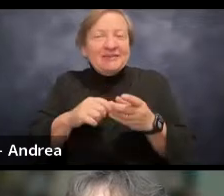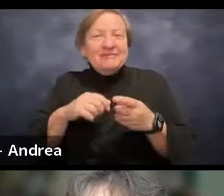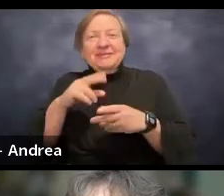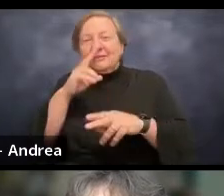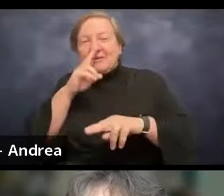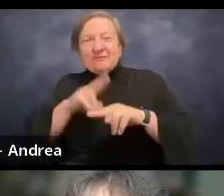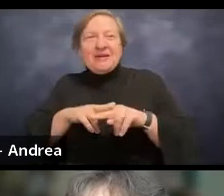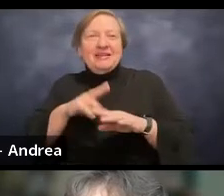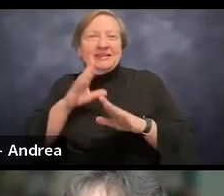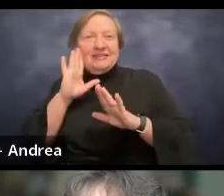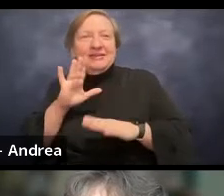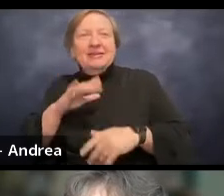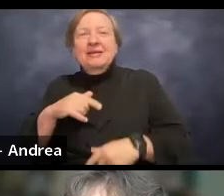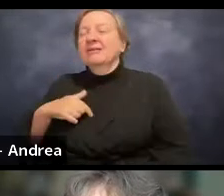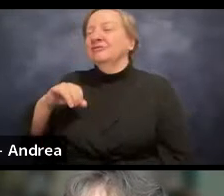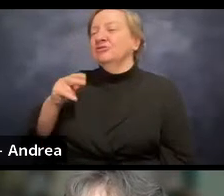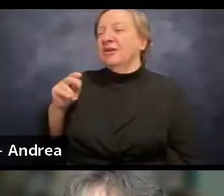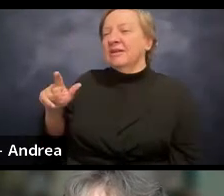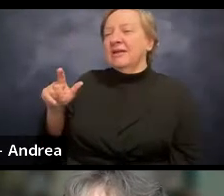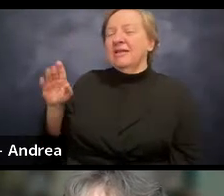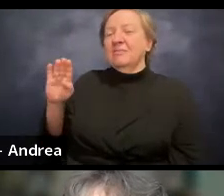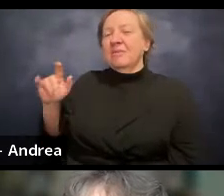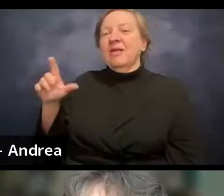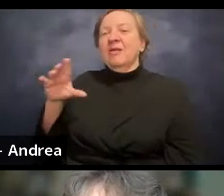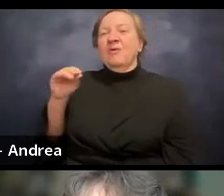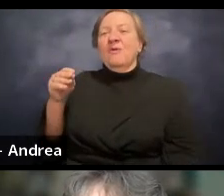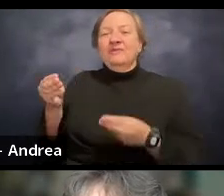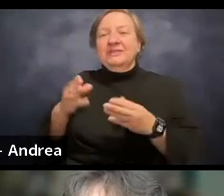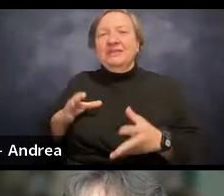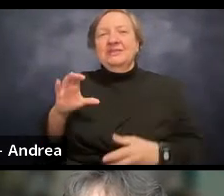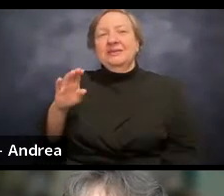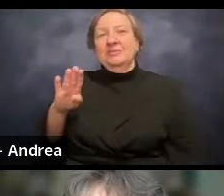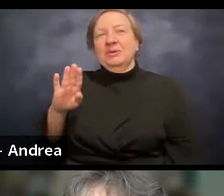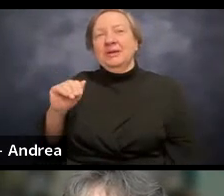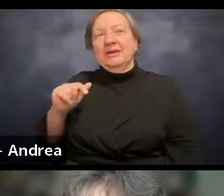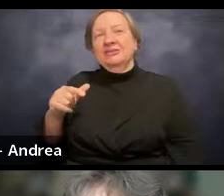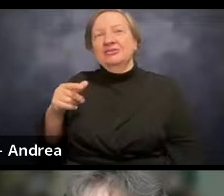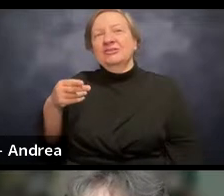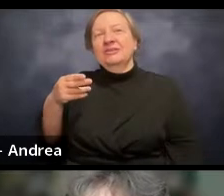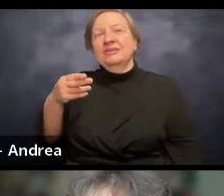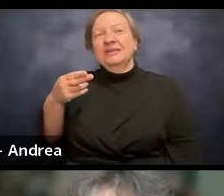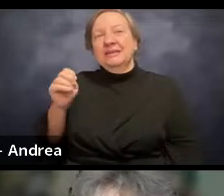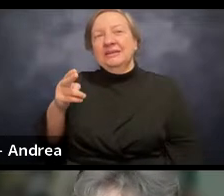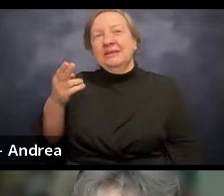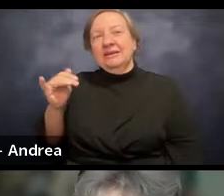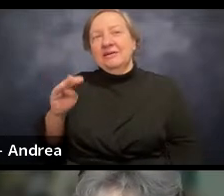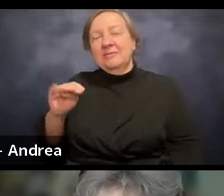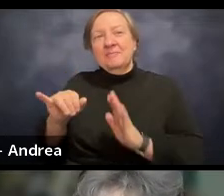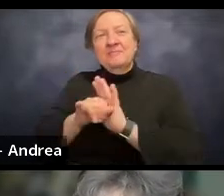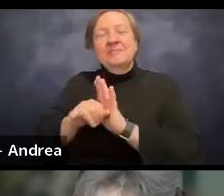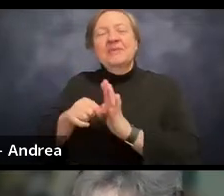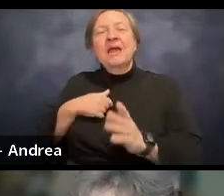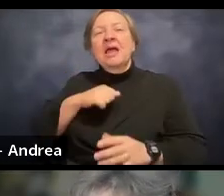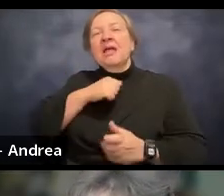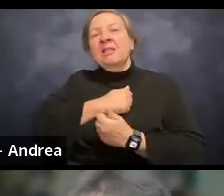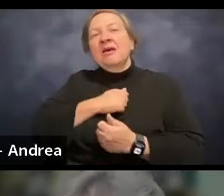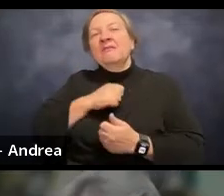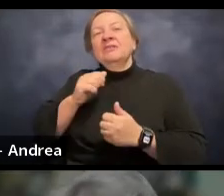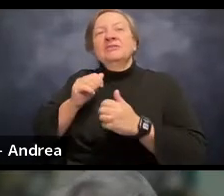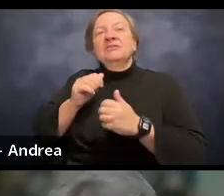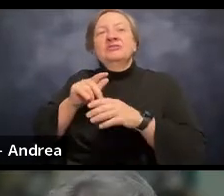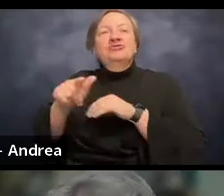And good morning again, John L. Bell, co-facilitator of CBAG, he, him pronouns. I love track, and so I think I would